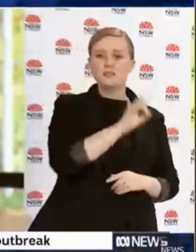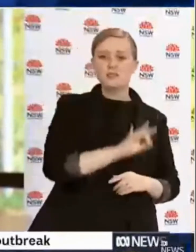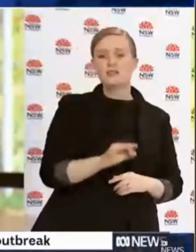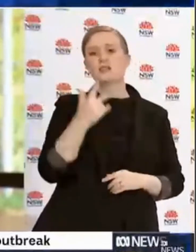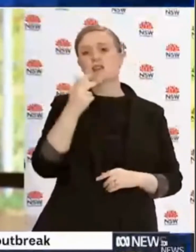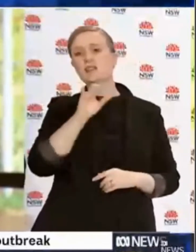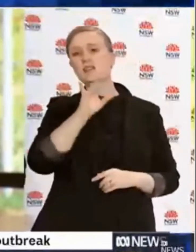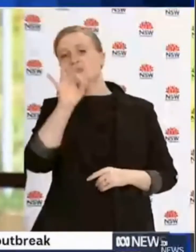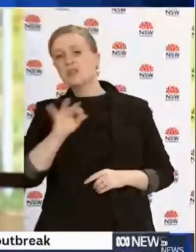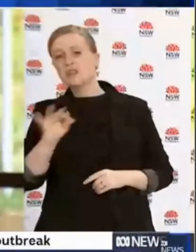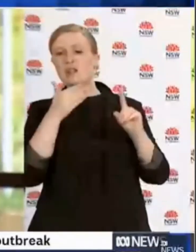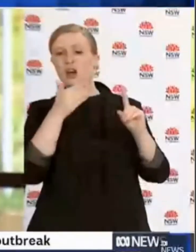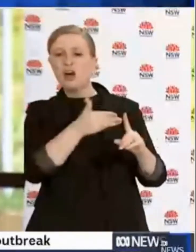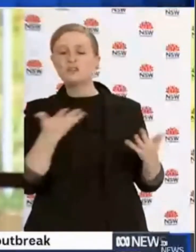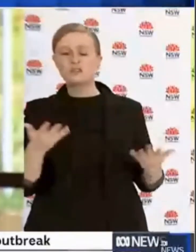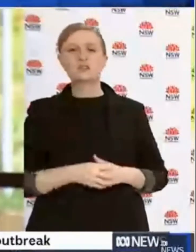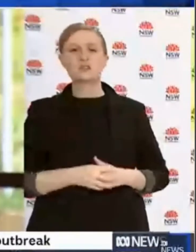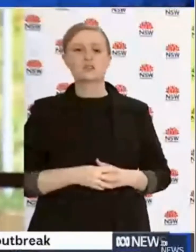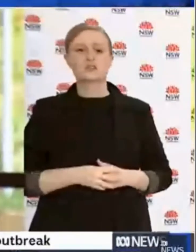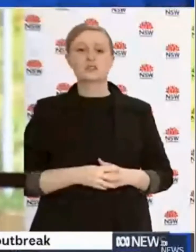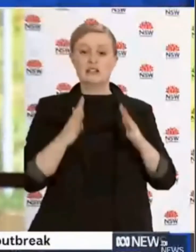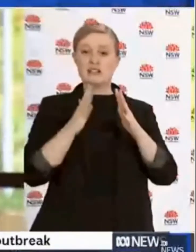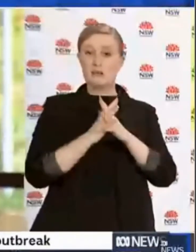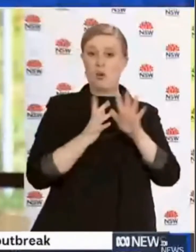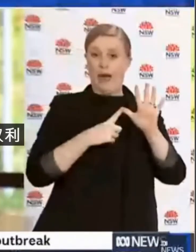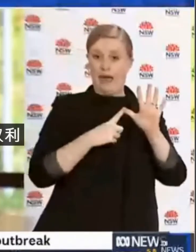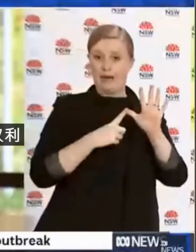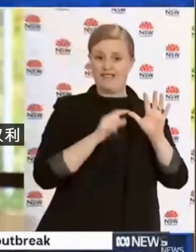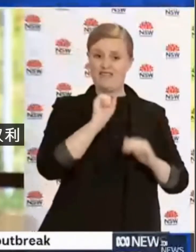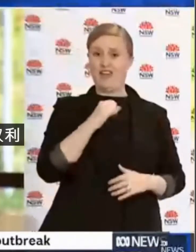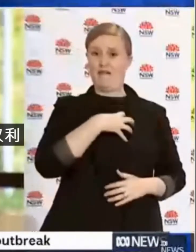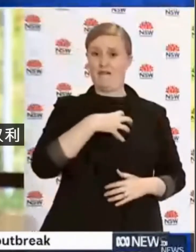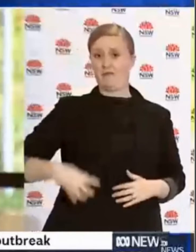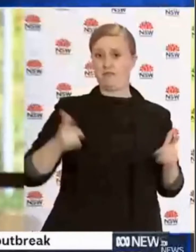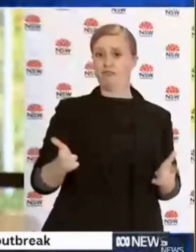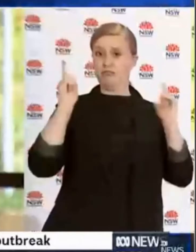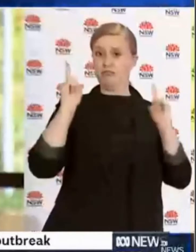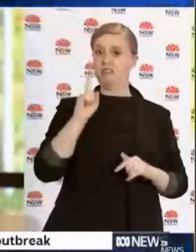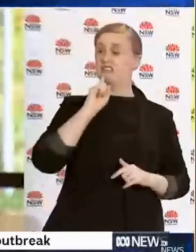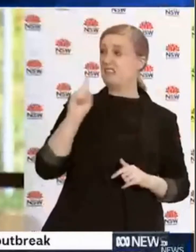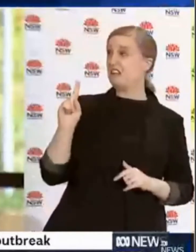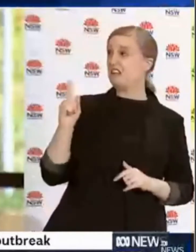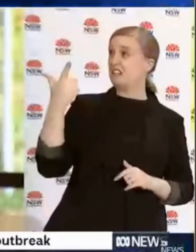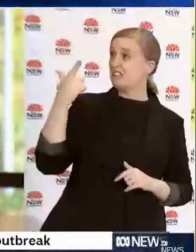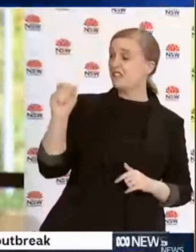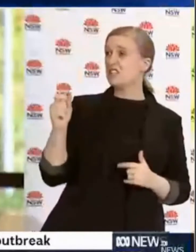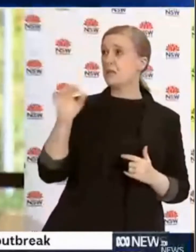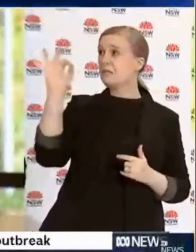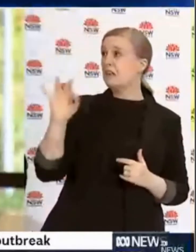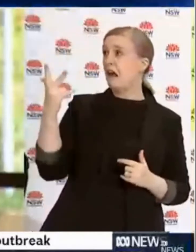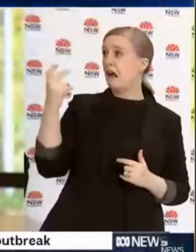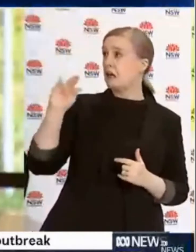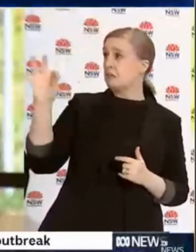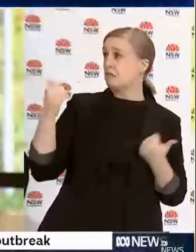has reserved the right to use lockdowns after that 70 or 80%. What kind of message does that send to